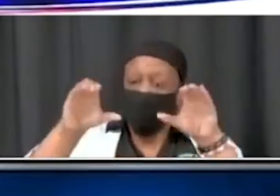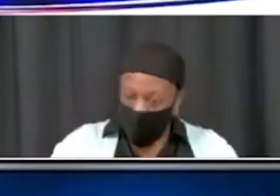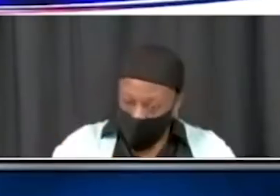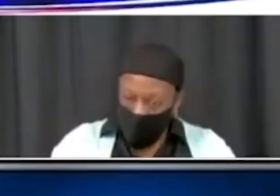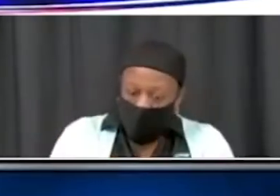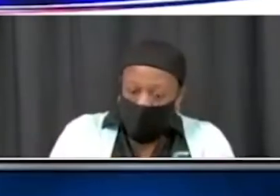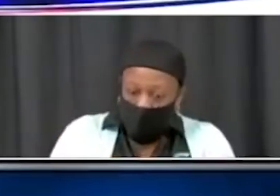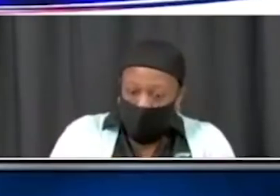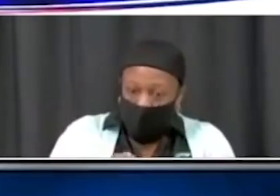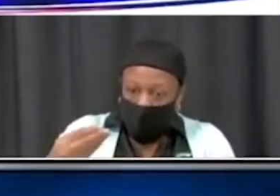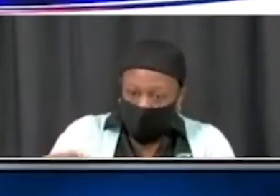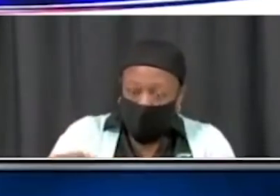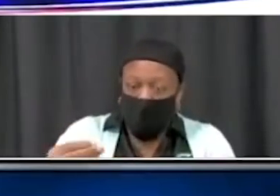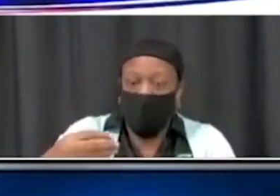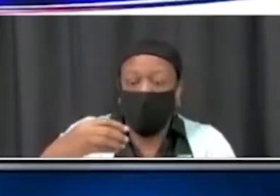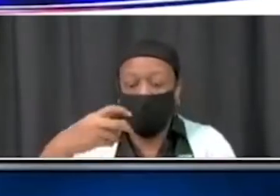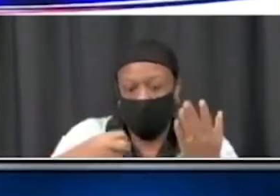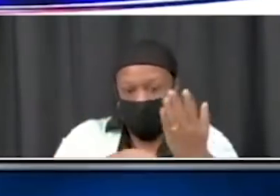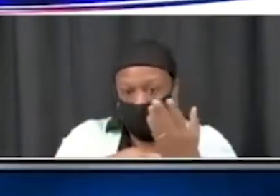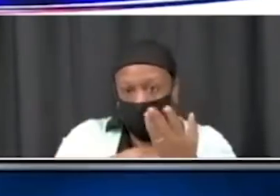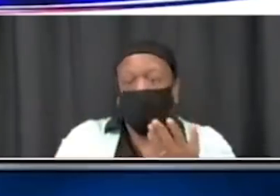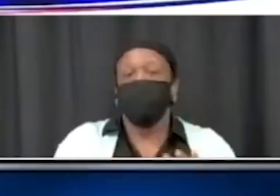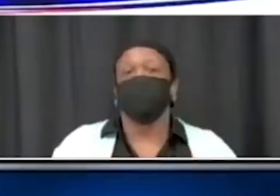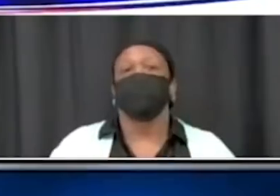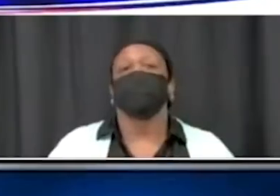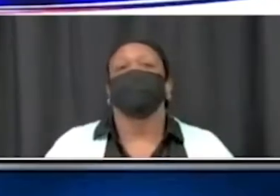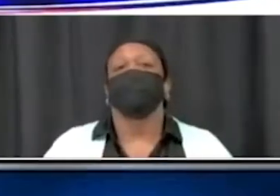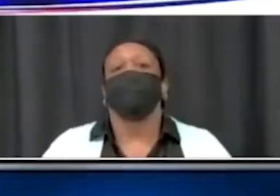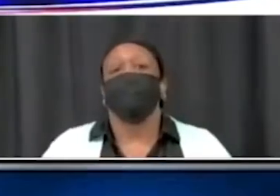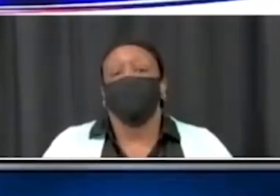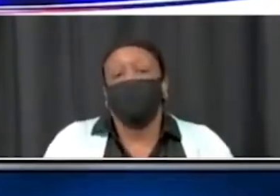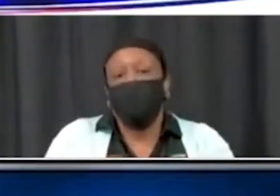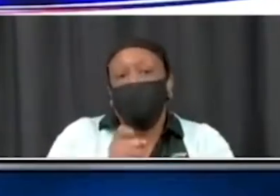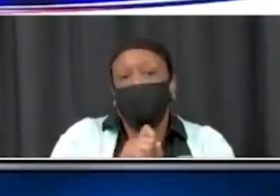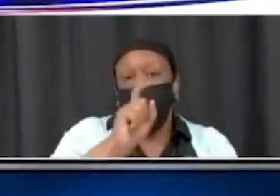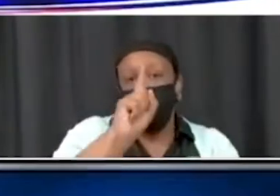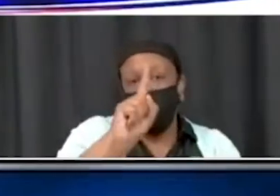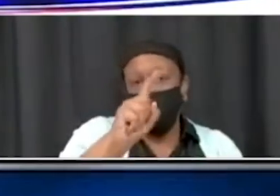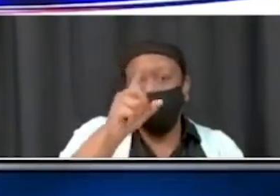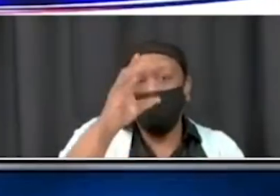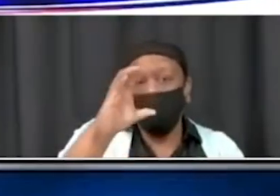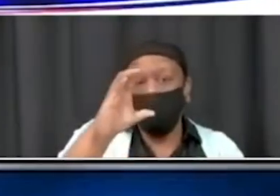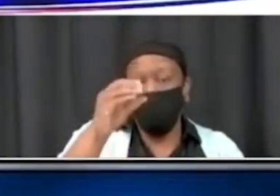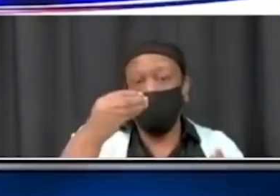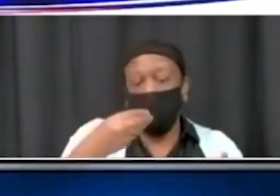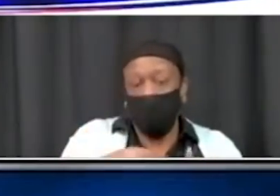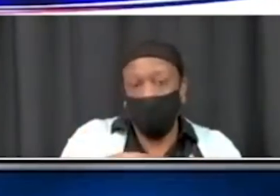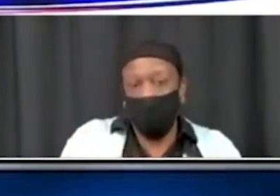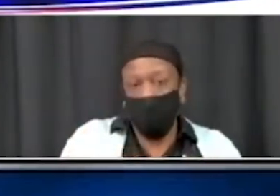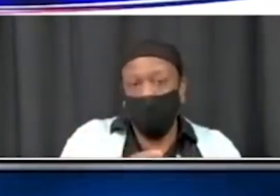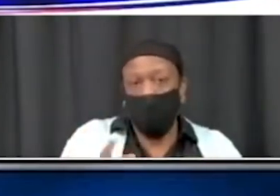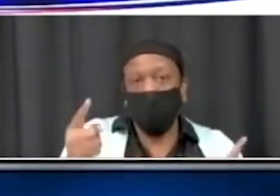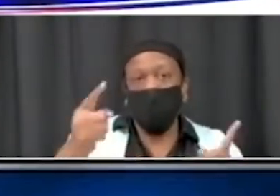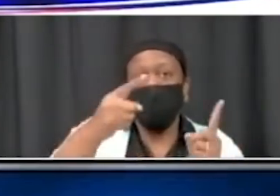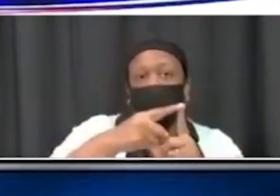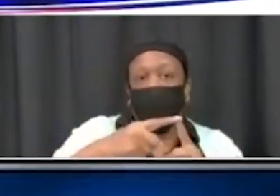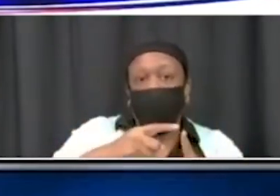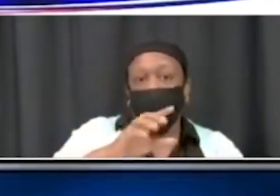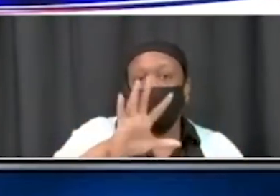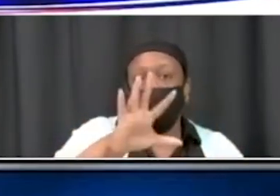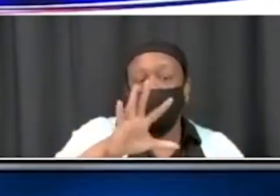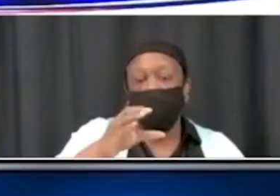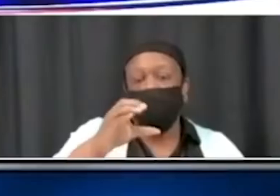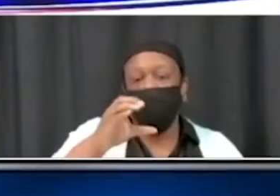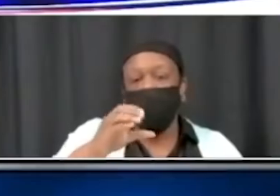The fines range is from $100 up to $500. And so we ask that persons avoid